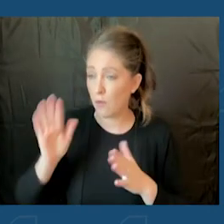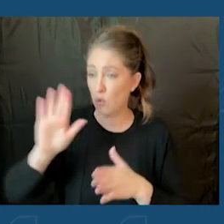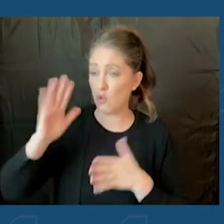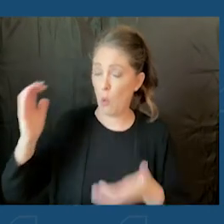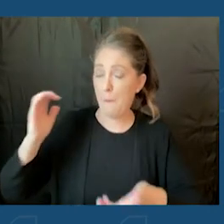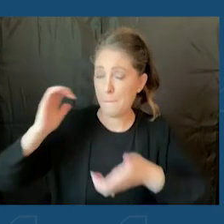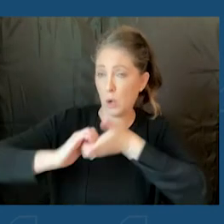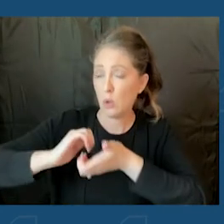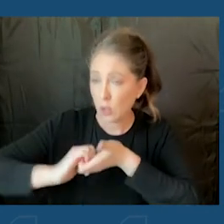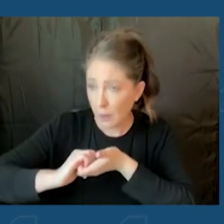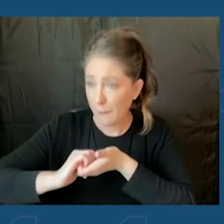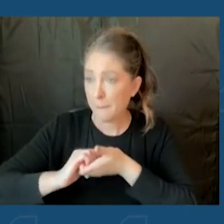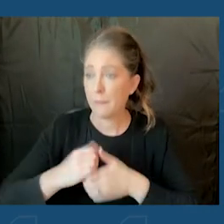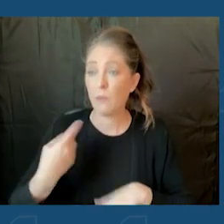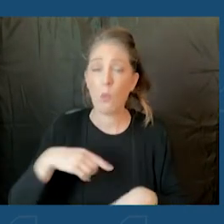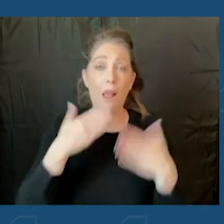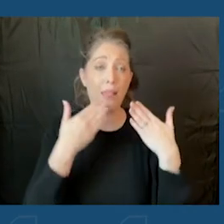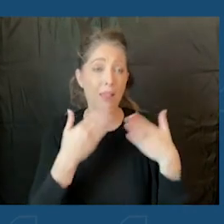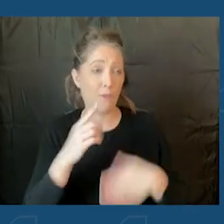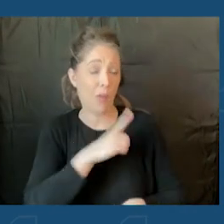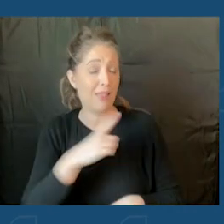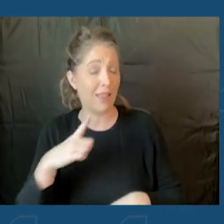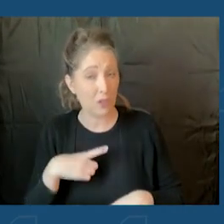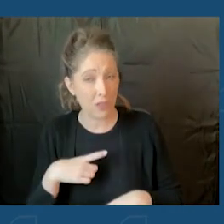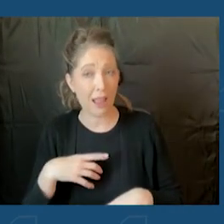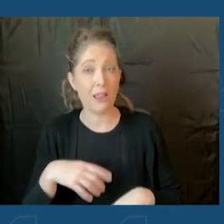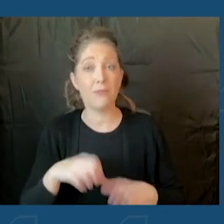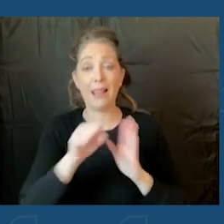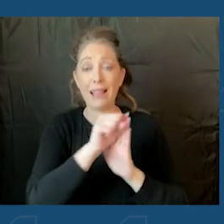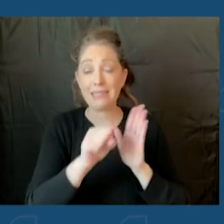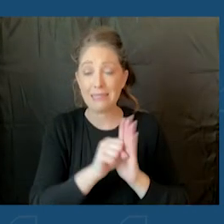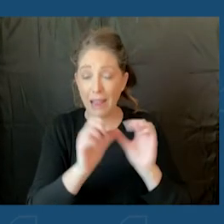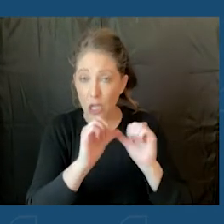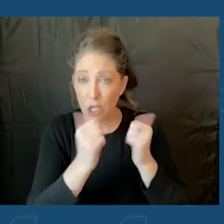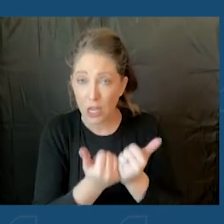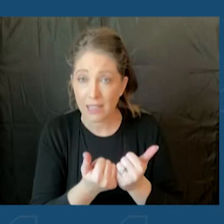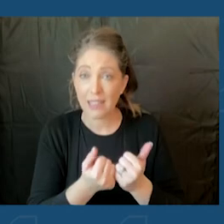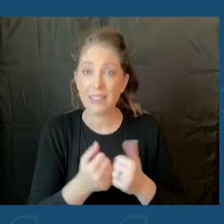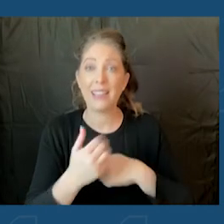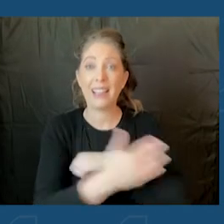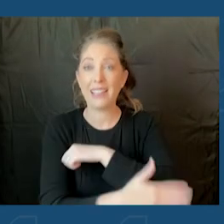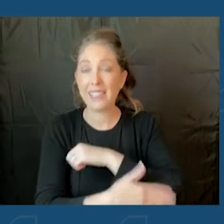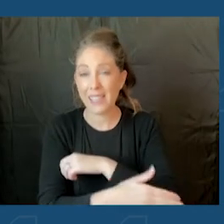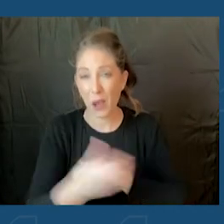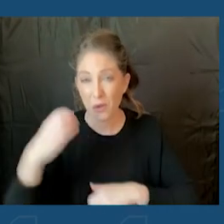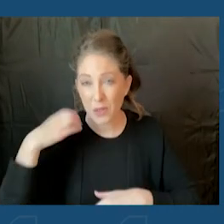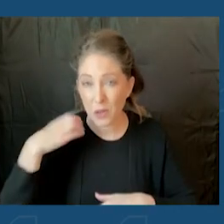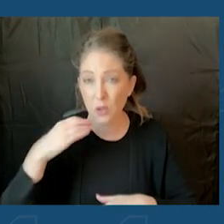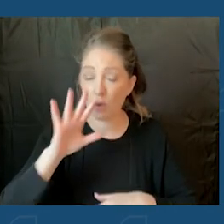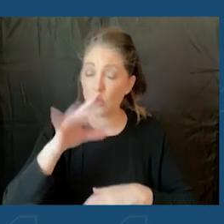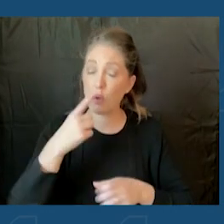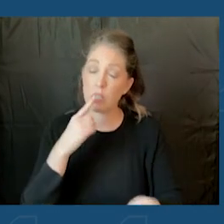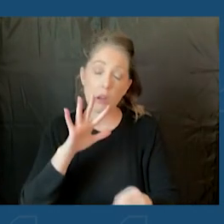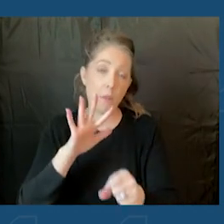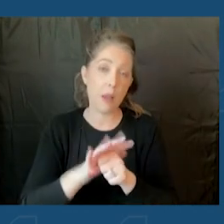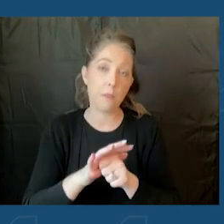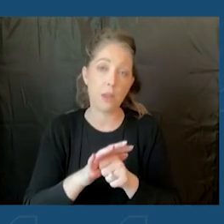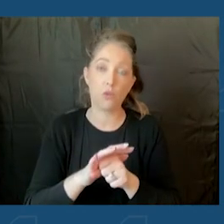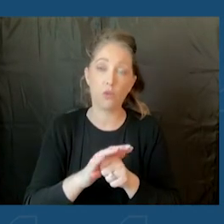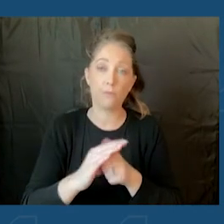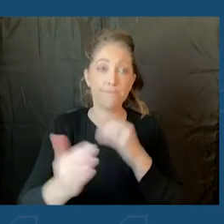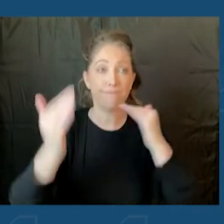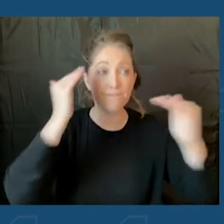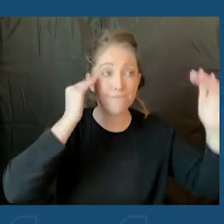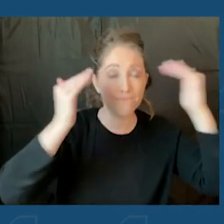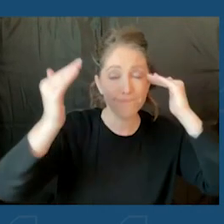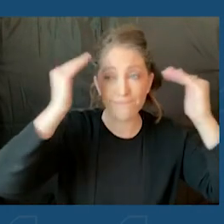also thankful to the legislatures, the state agencies, the county commissioners for their commitment to raising awareness around red